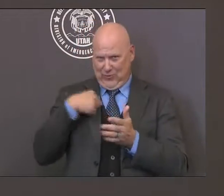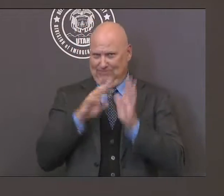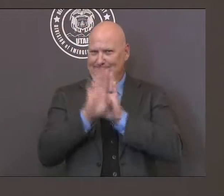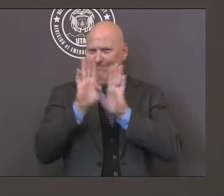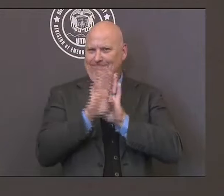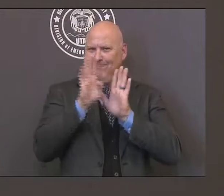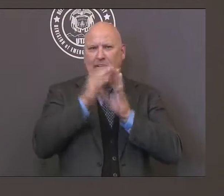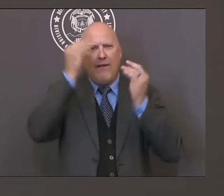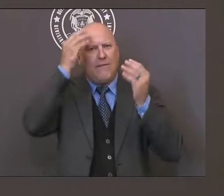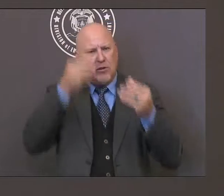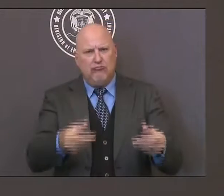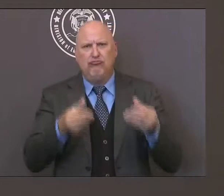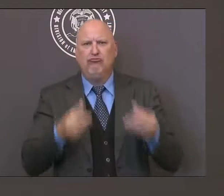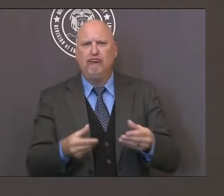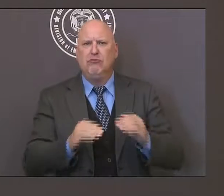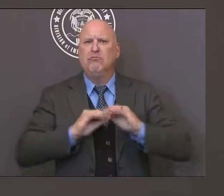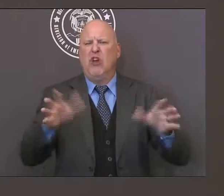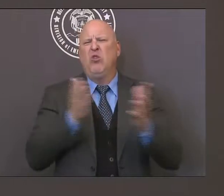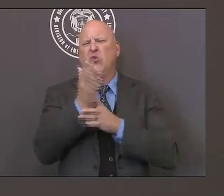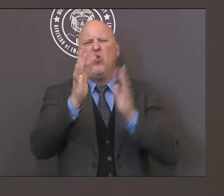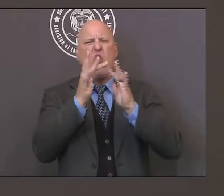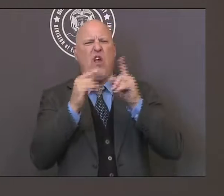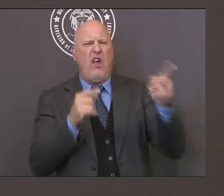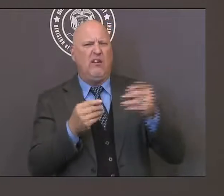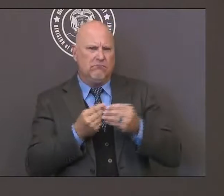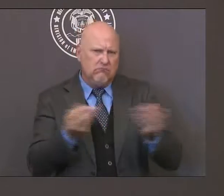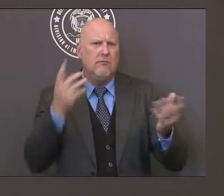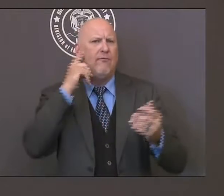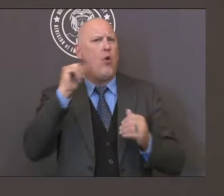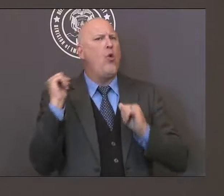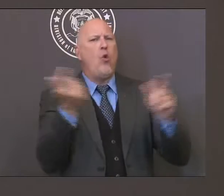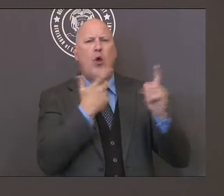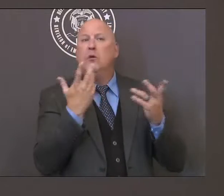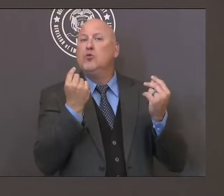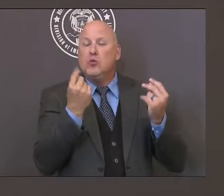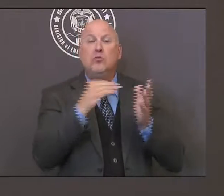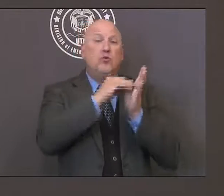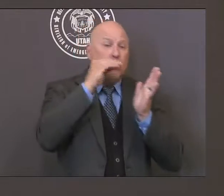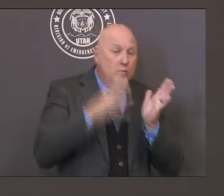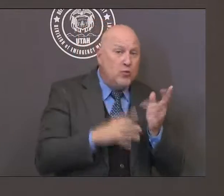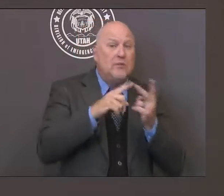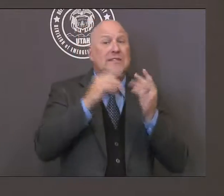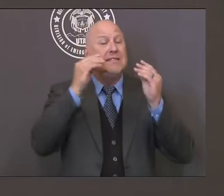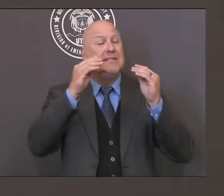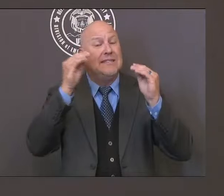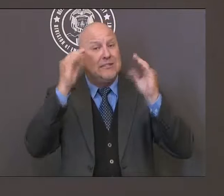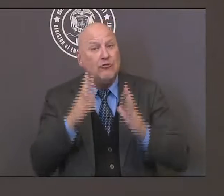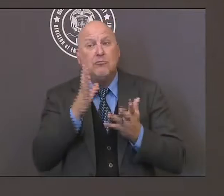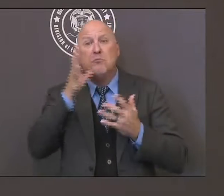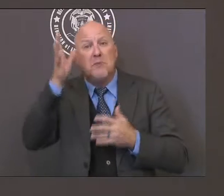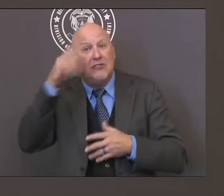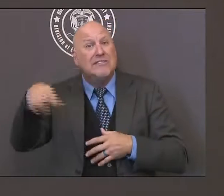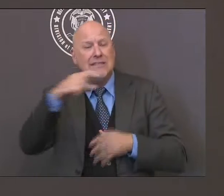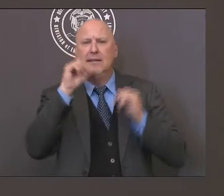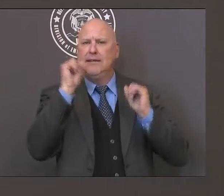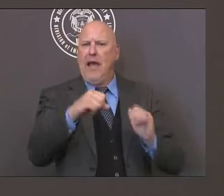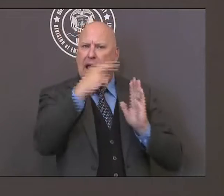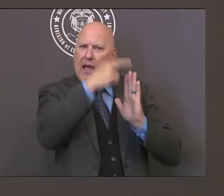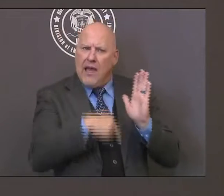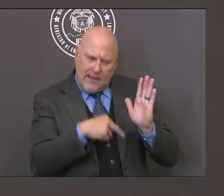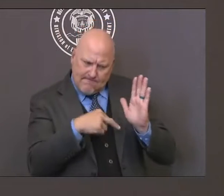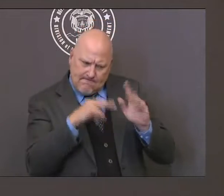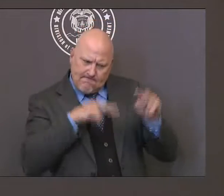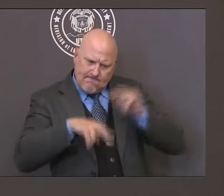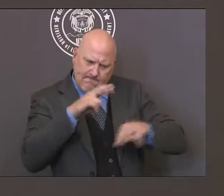for students teachers parents and schools the purpose of this manual is to provide recommendations